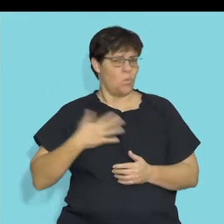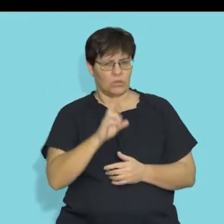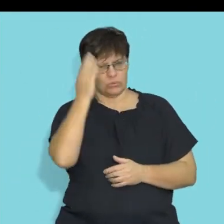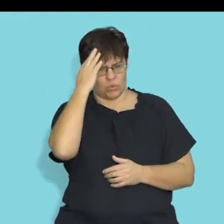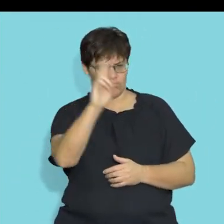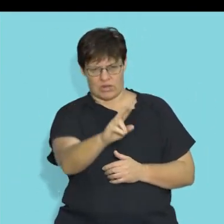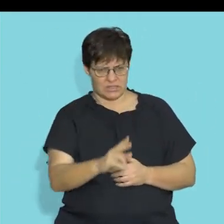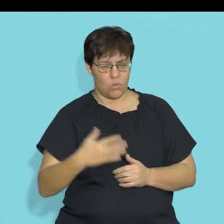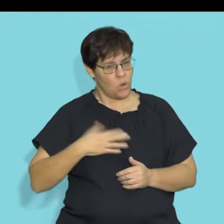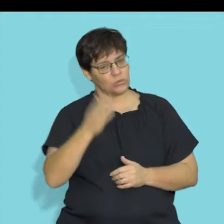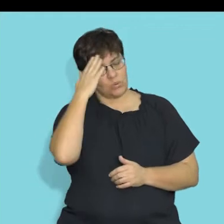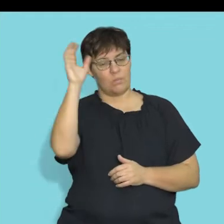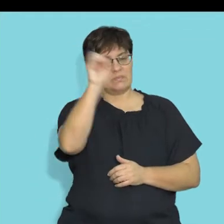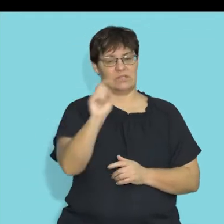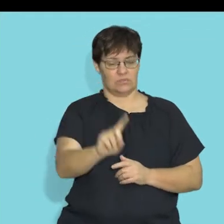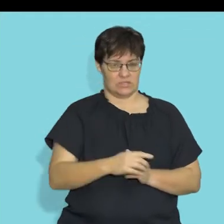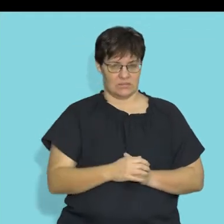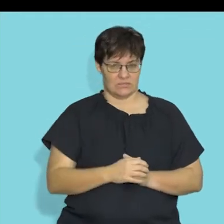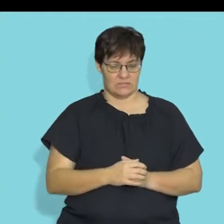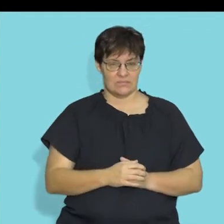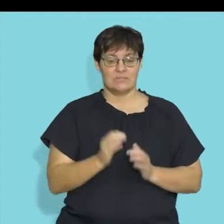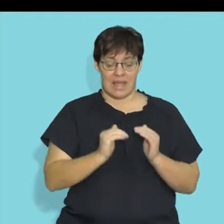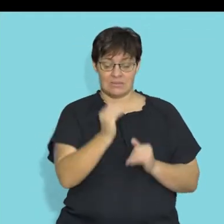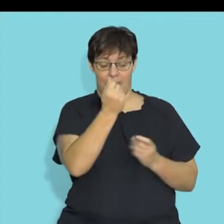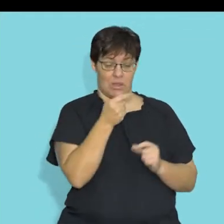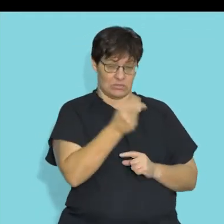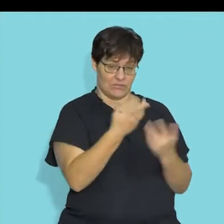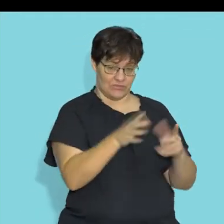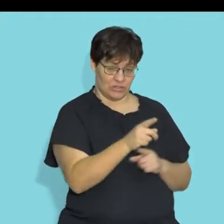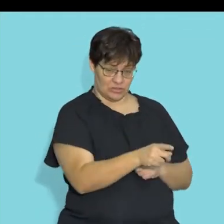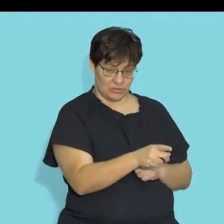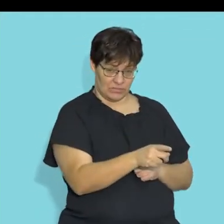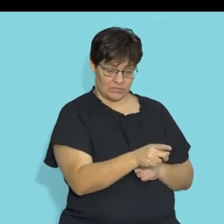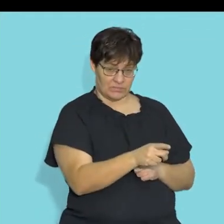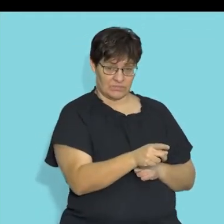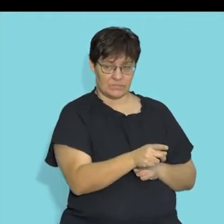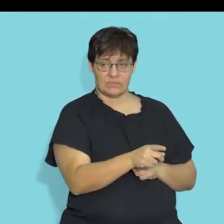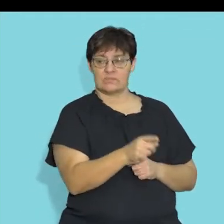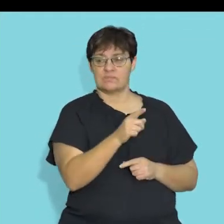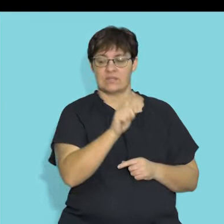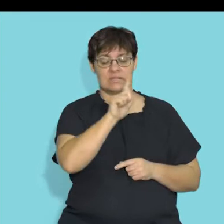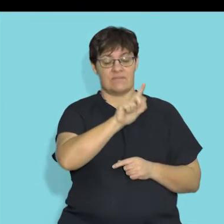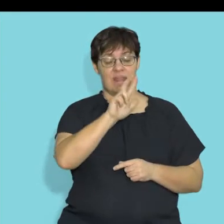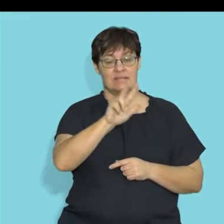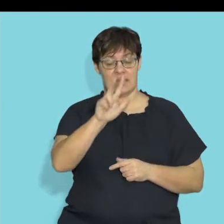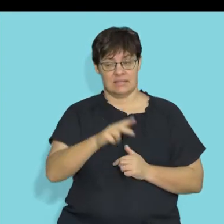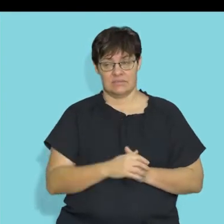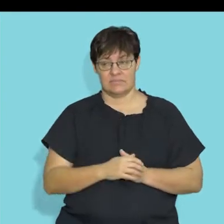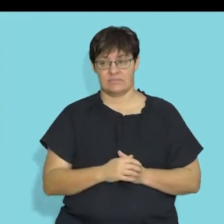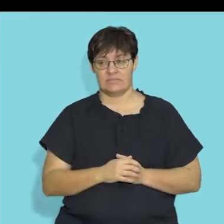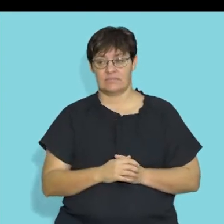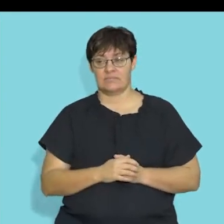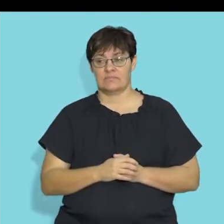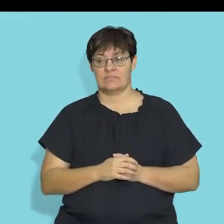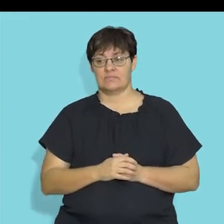percentage did you increase your rental? Okay, now once we have the increased amount, you take